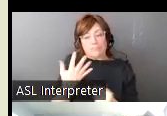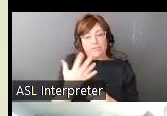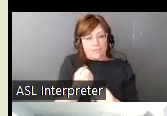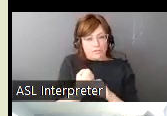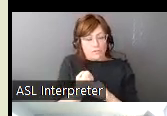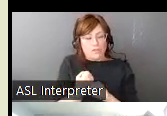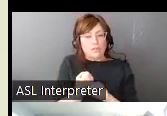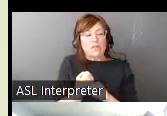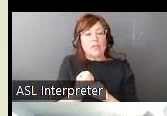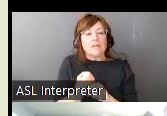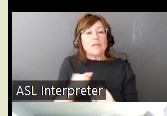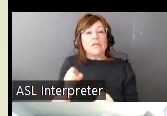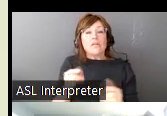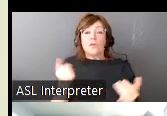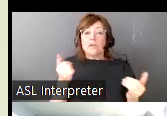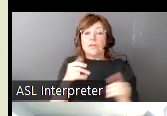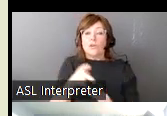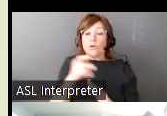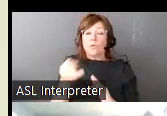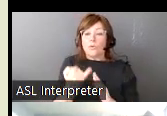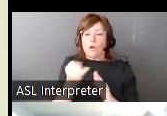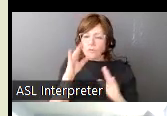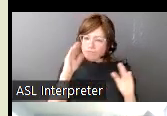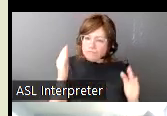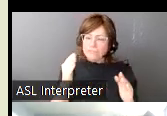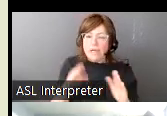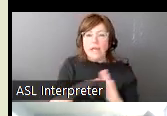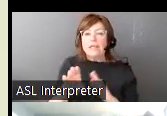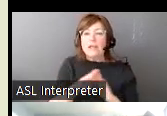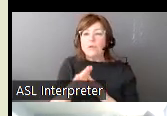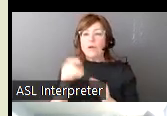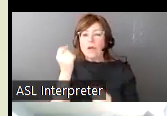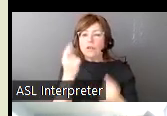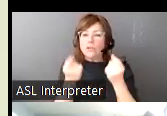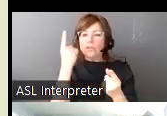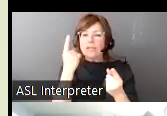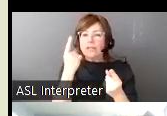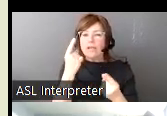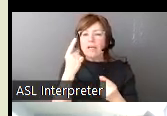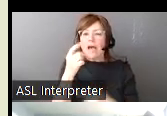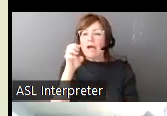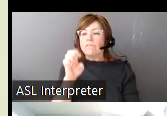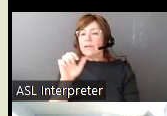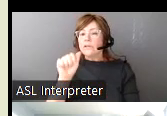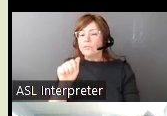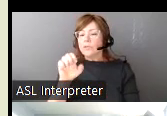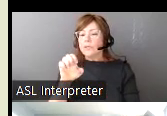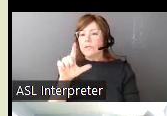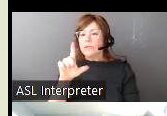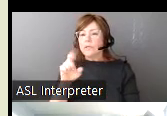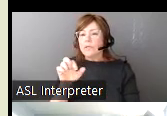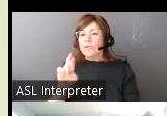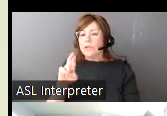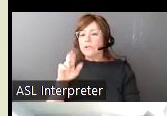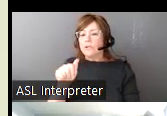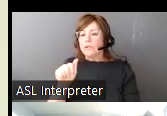is working on a project entitled Developing a Comprehensive Understanding of Elder Abuse Prevention in Immigration